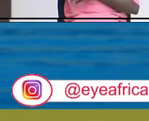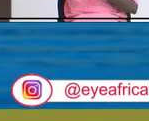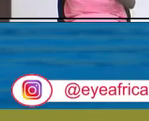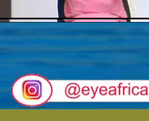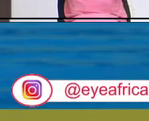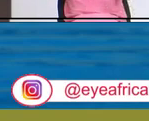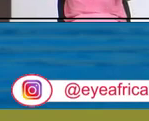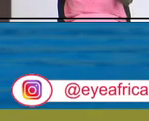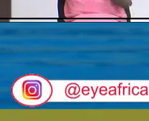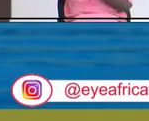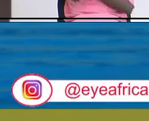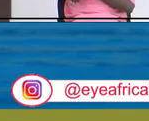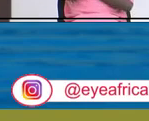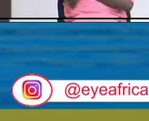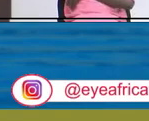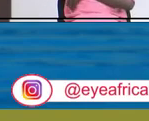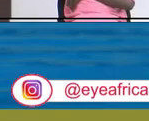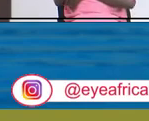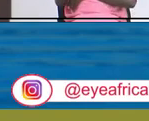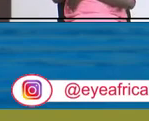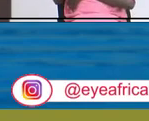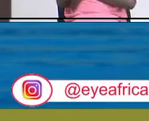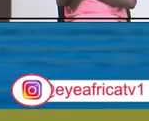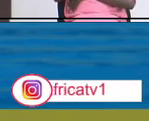that. My companion